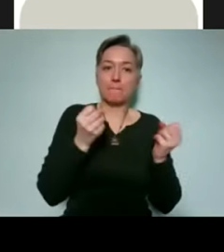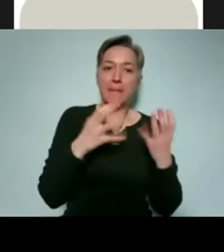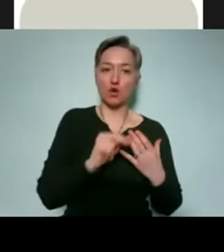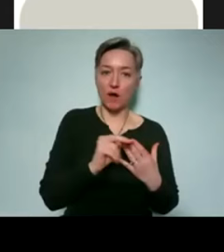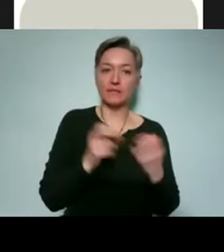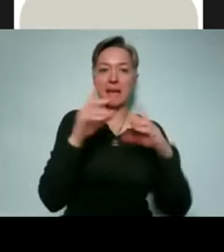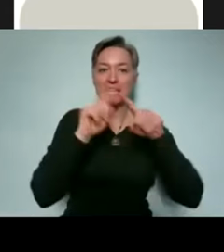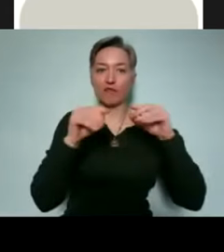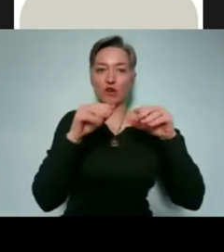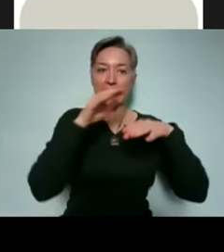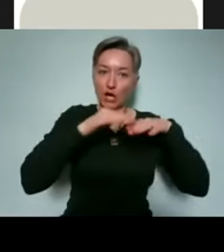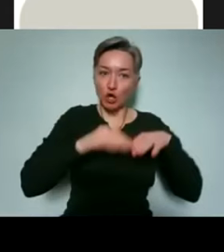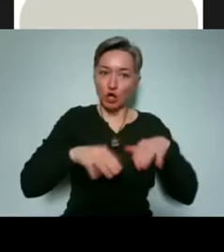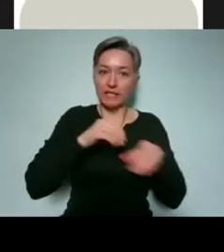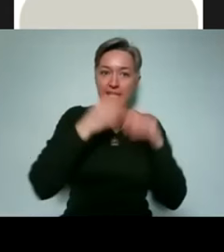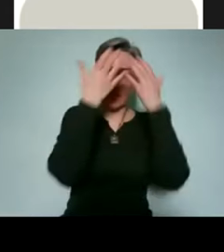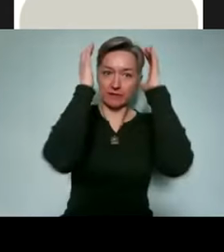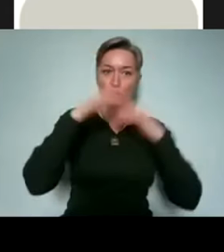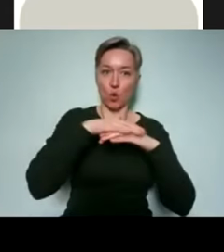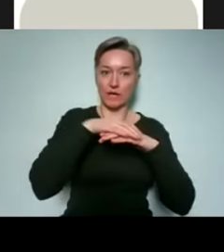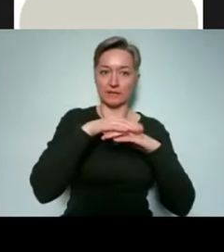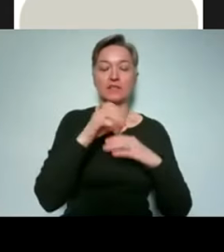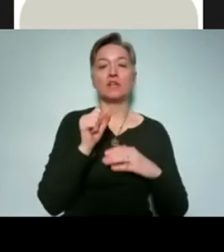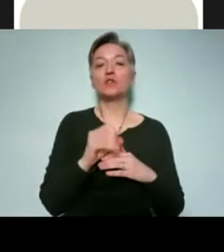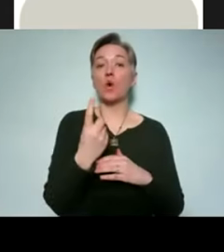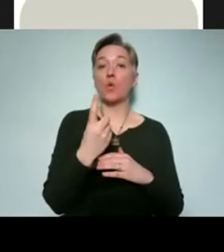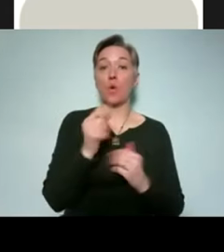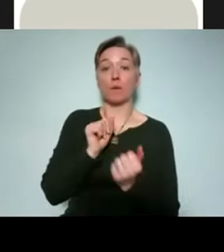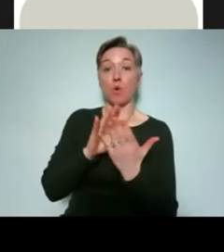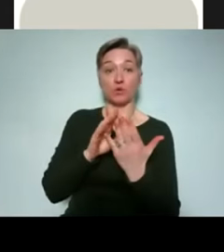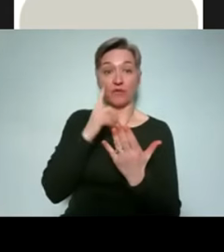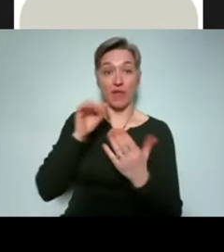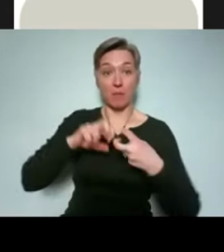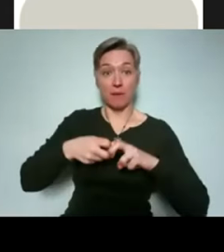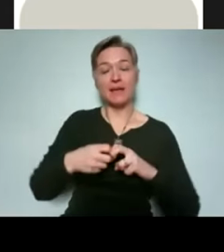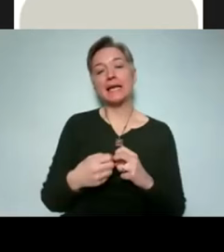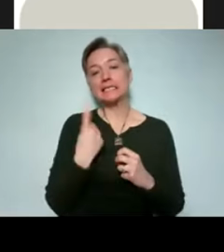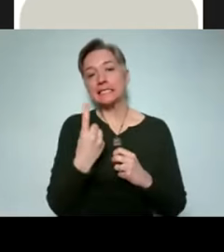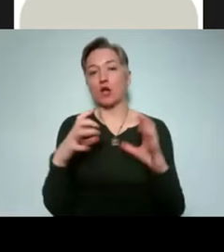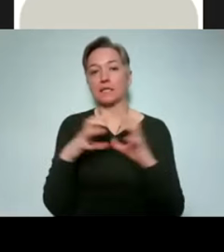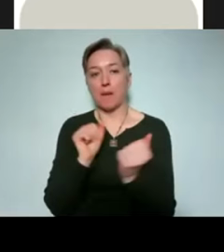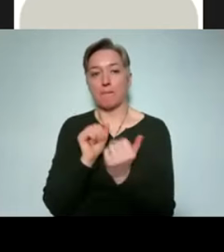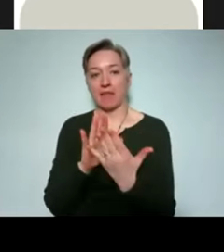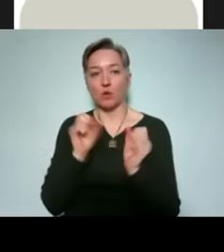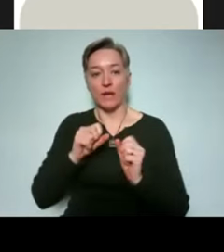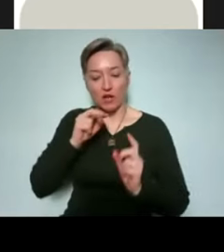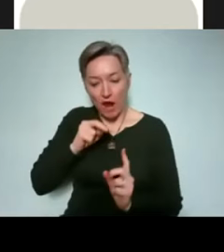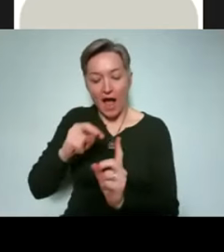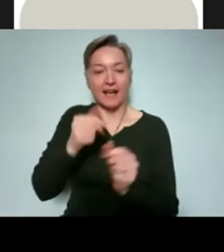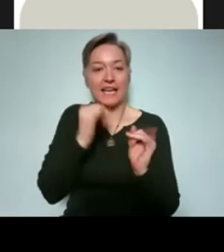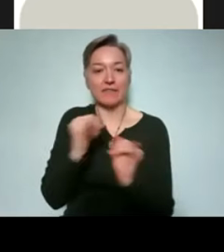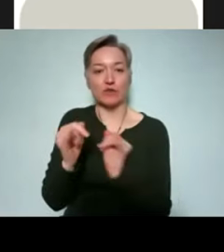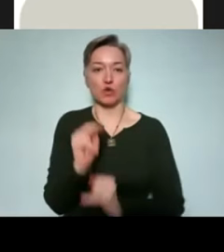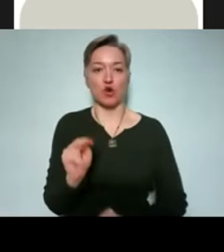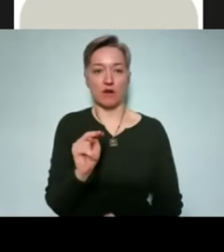layers in the cortex. And so one way that we got at this issue was to go to a single cell method where we could track individual neurons. And we